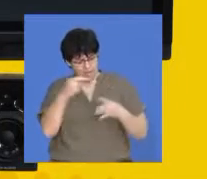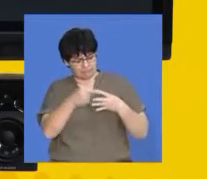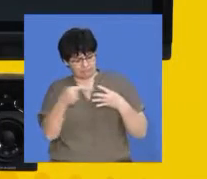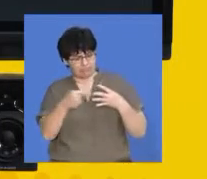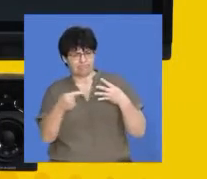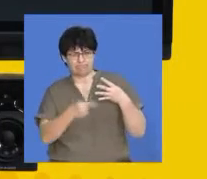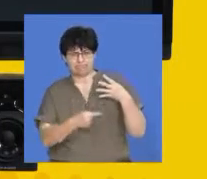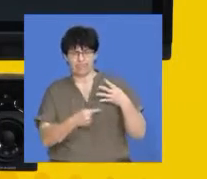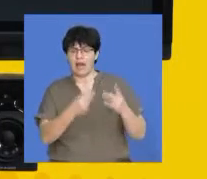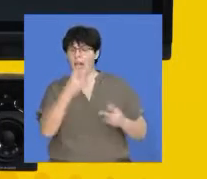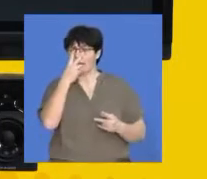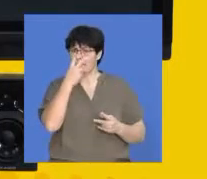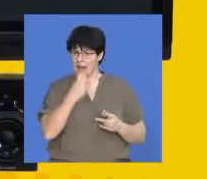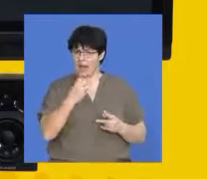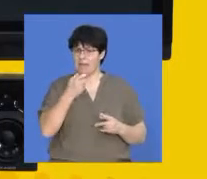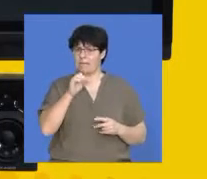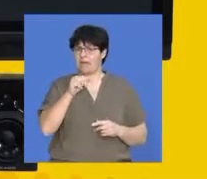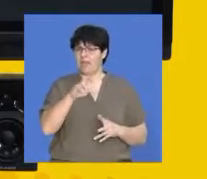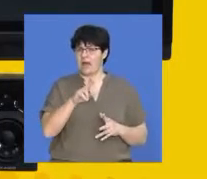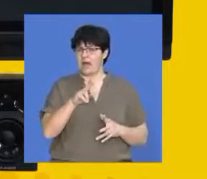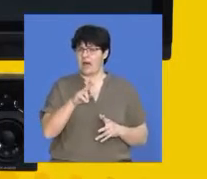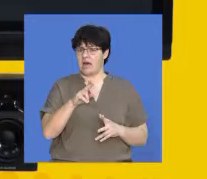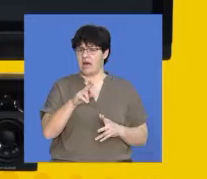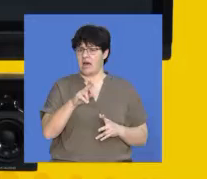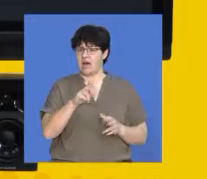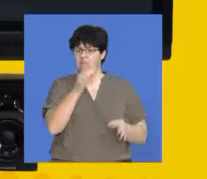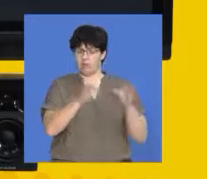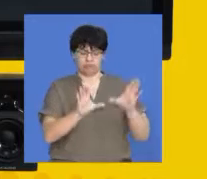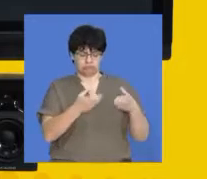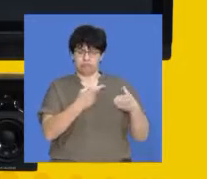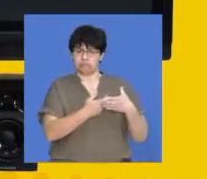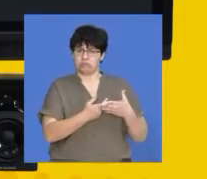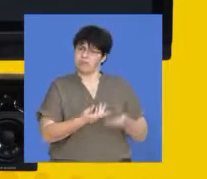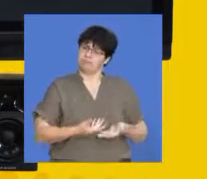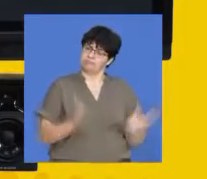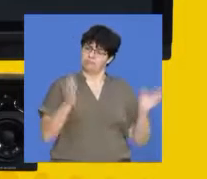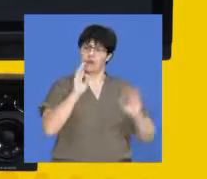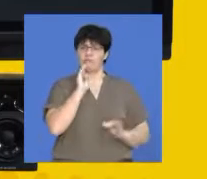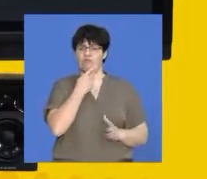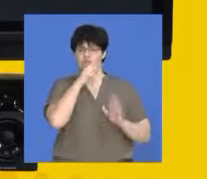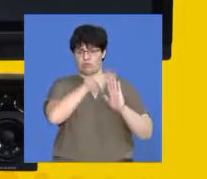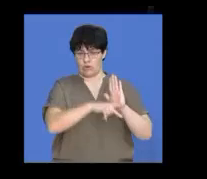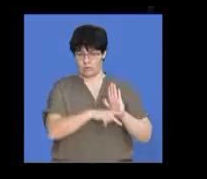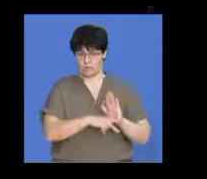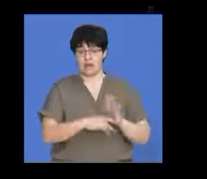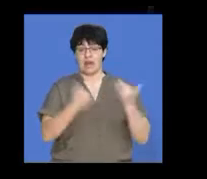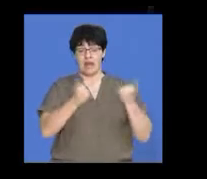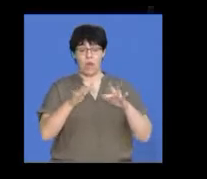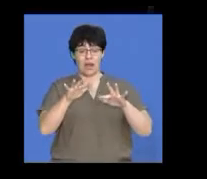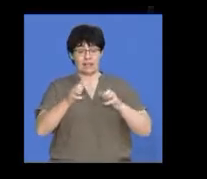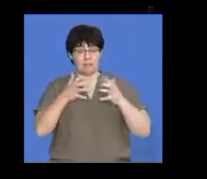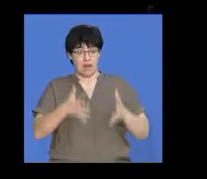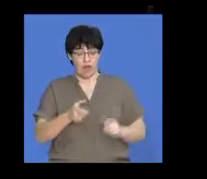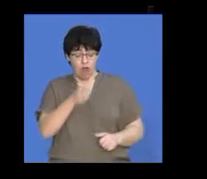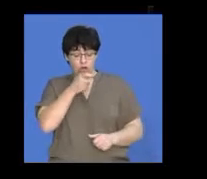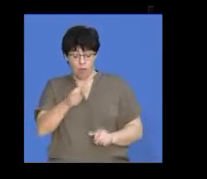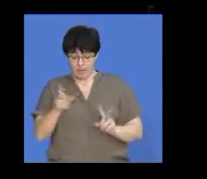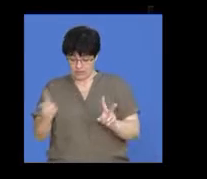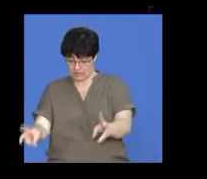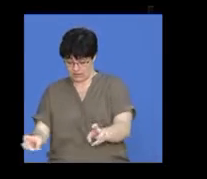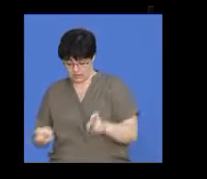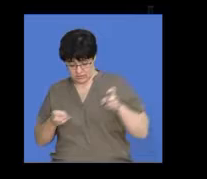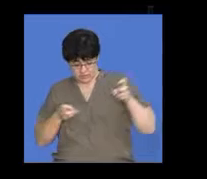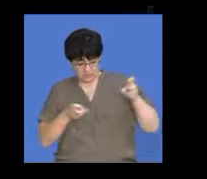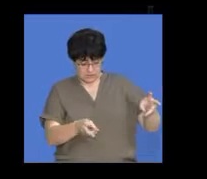the Black Panther Party launched its breakfast program. Now, what the examiners have done, they've taken a comment from the source and